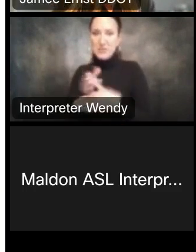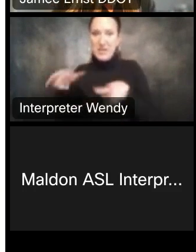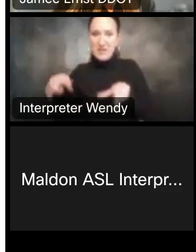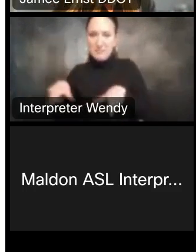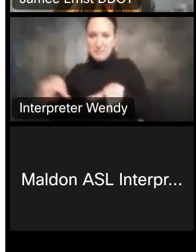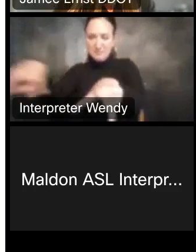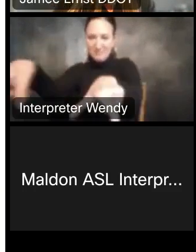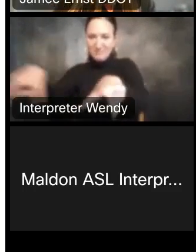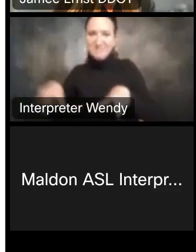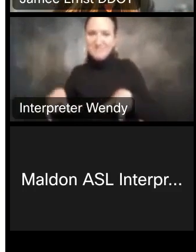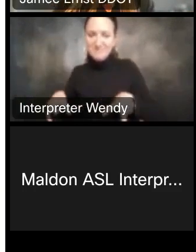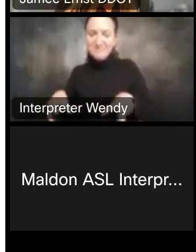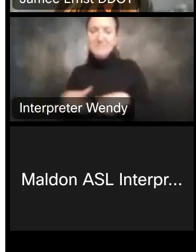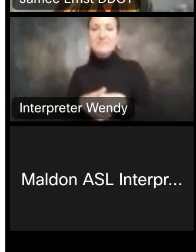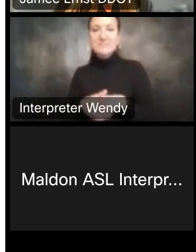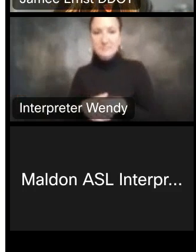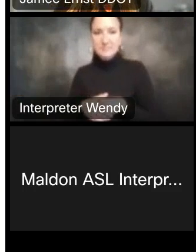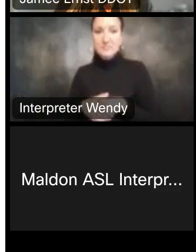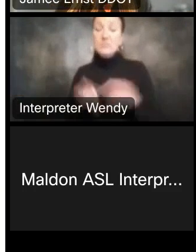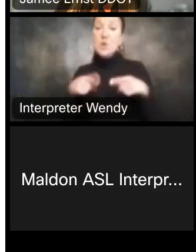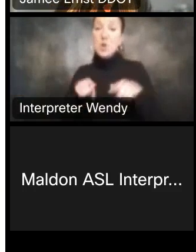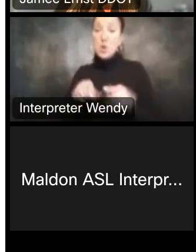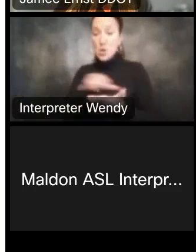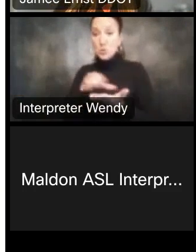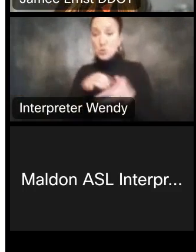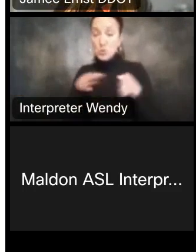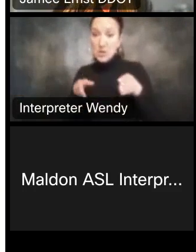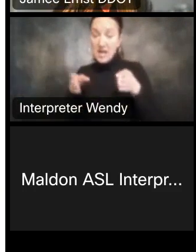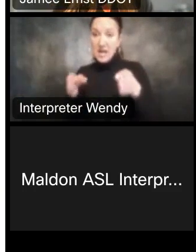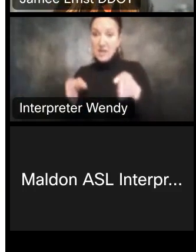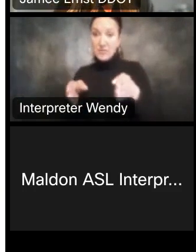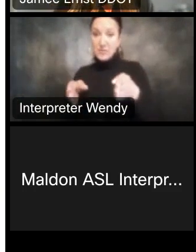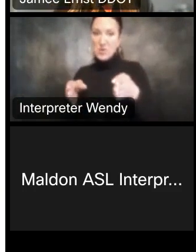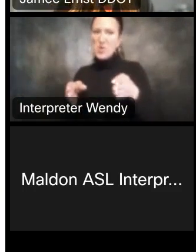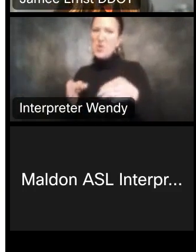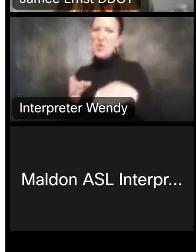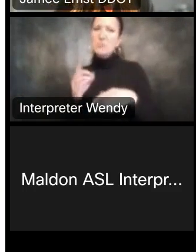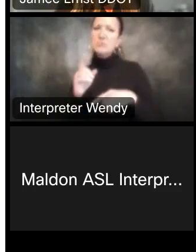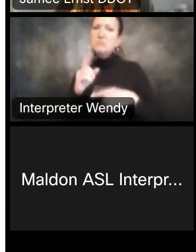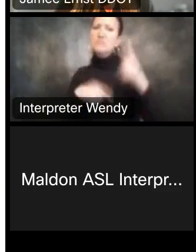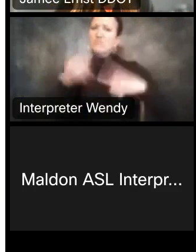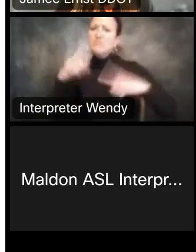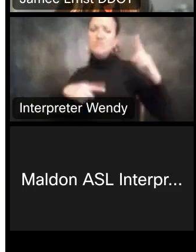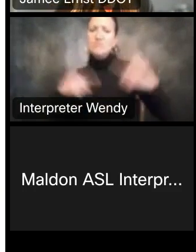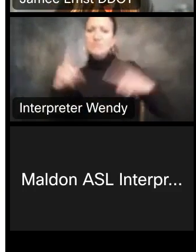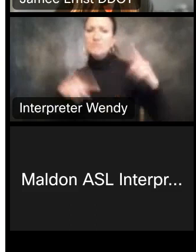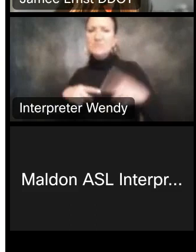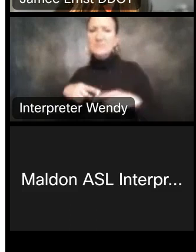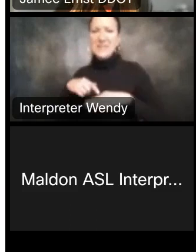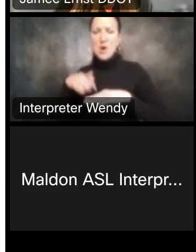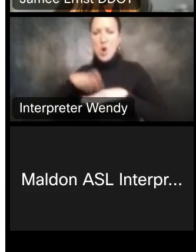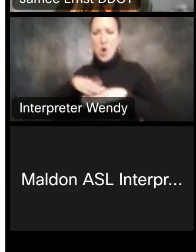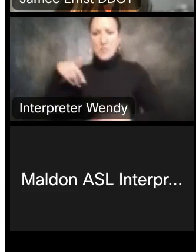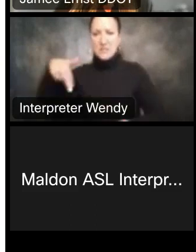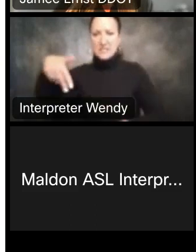the vehicular traffic lanes. Along New York Avenue, there are various obstructions existing now on the sidewalk, particularly